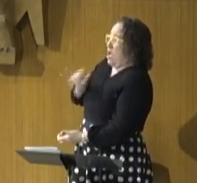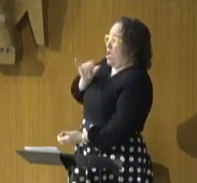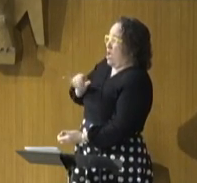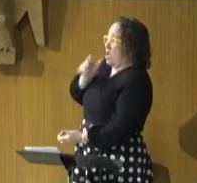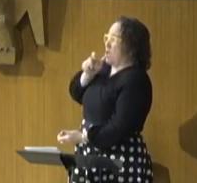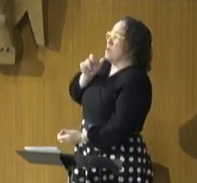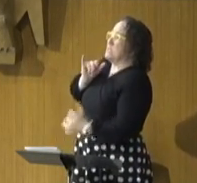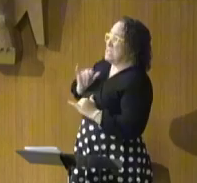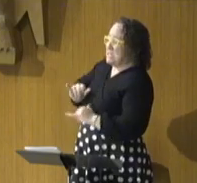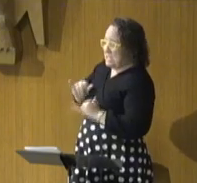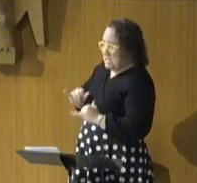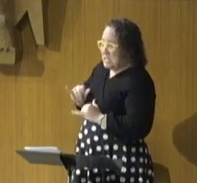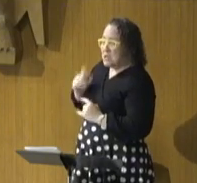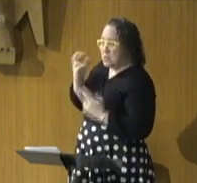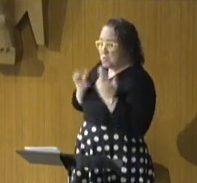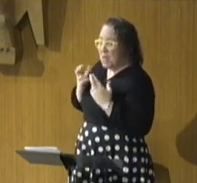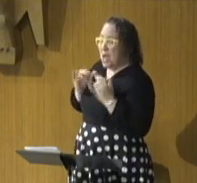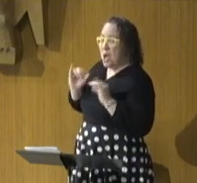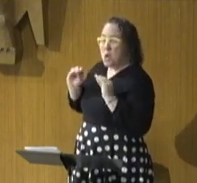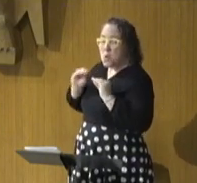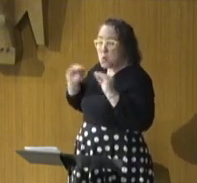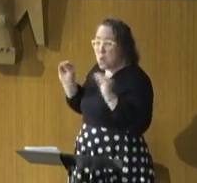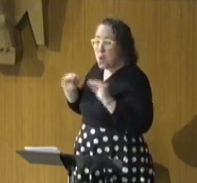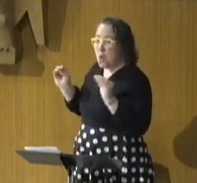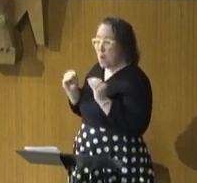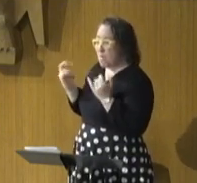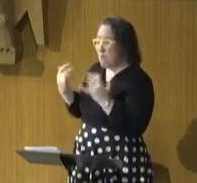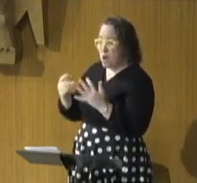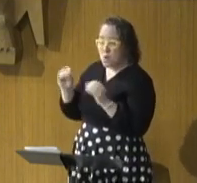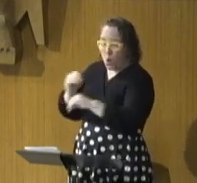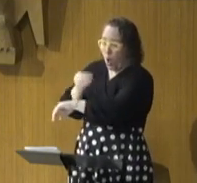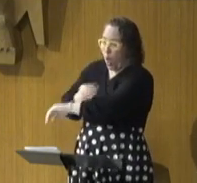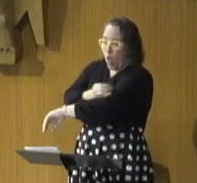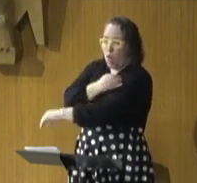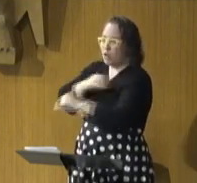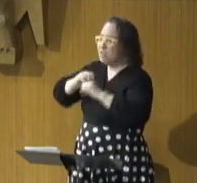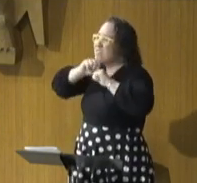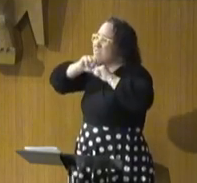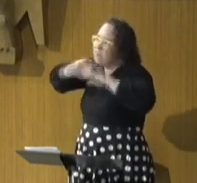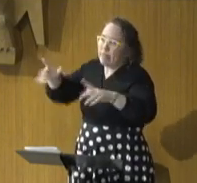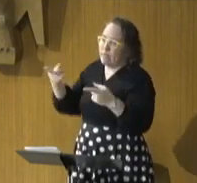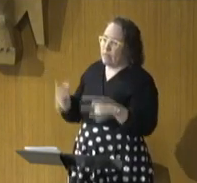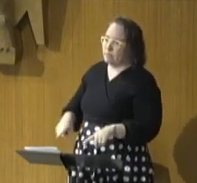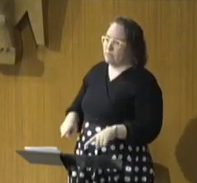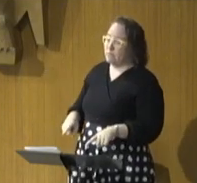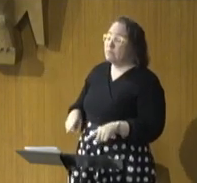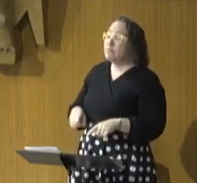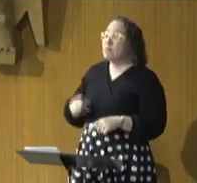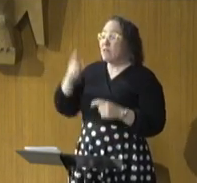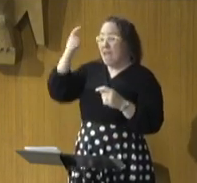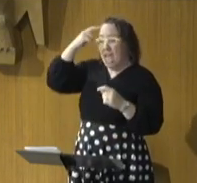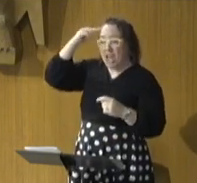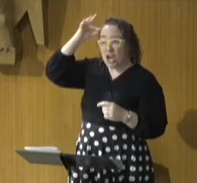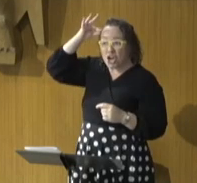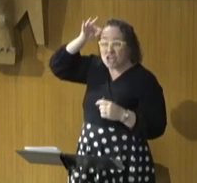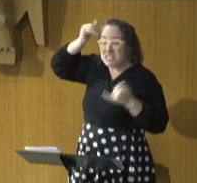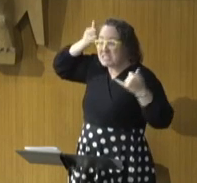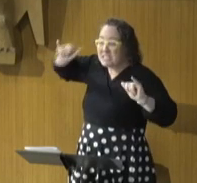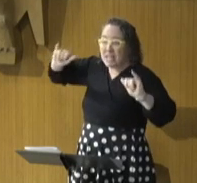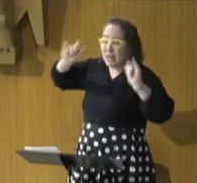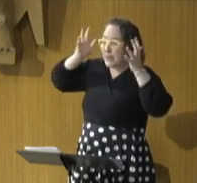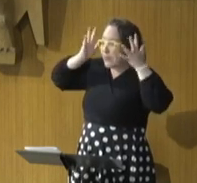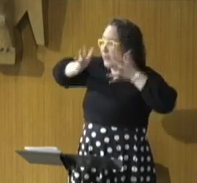and saw that the fire had not had any power over the bodies of those men. The hair on their heads was not